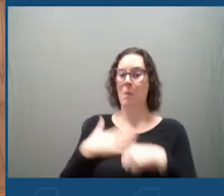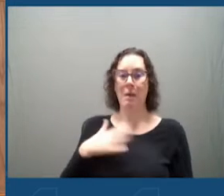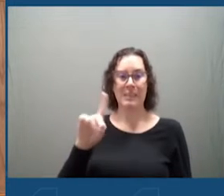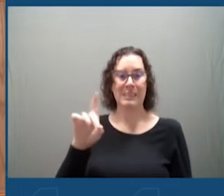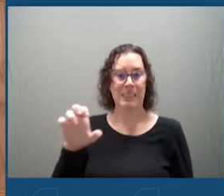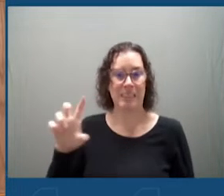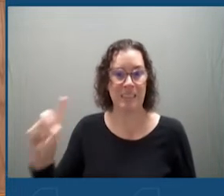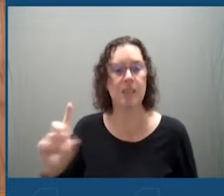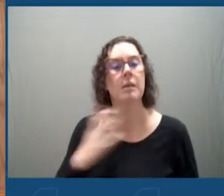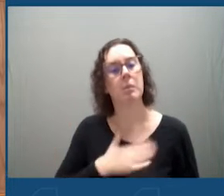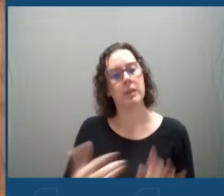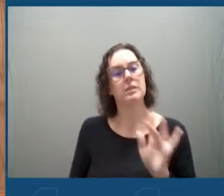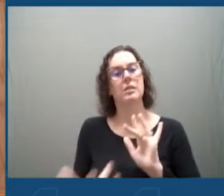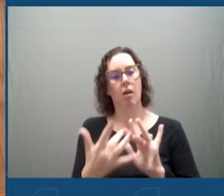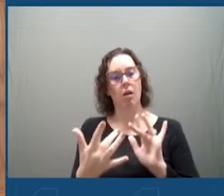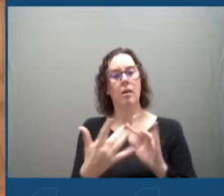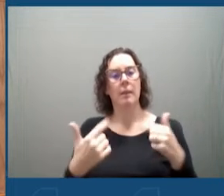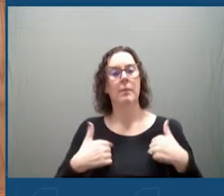office calling